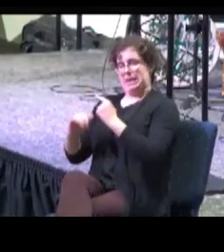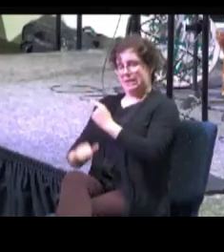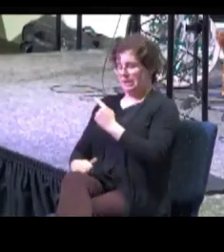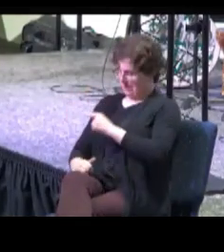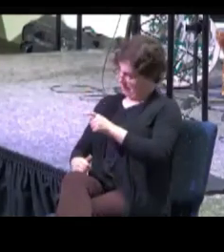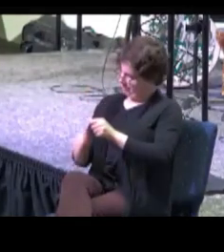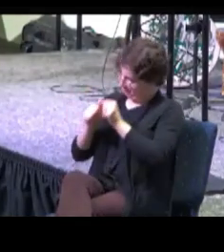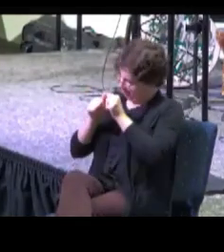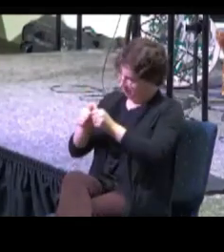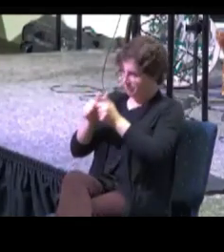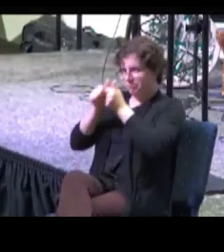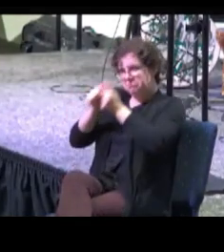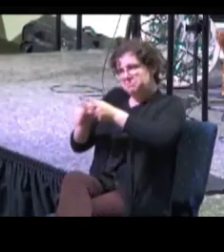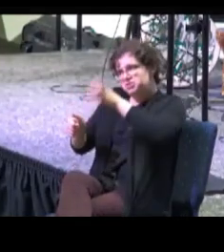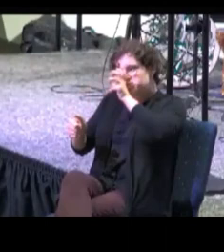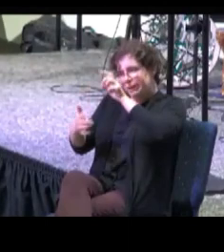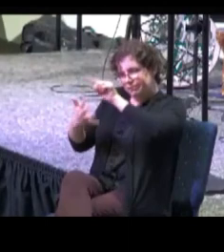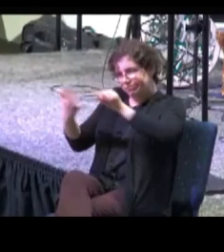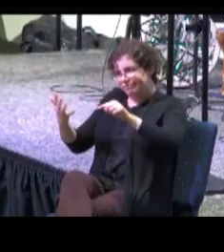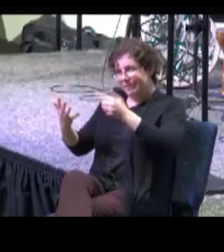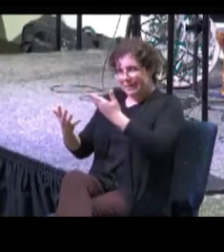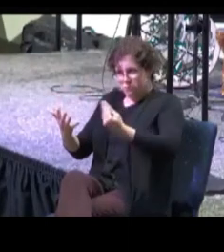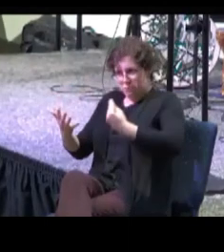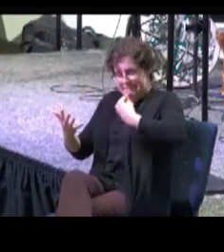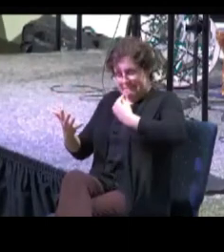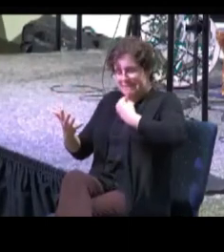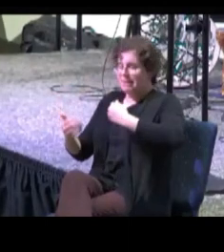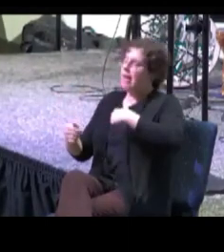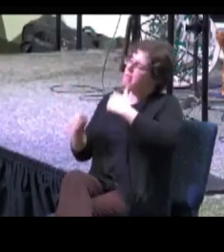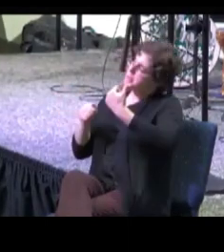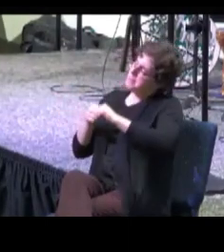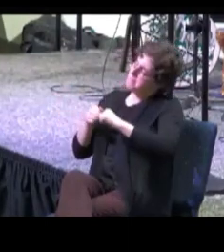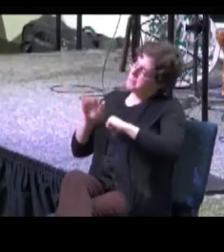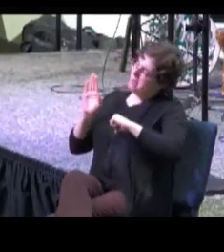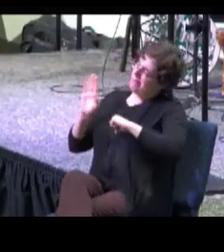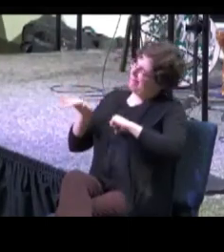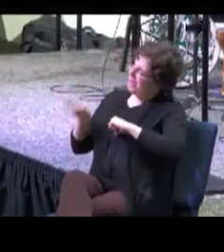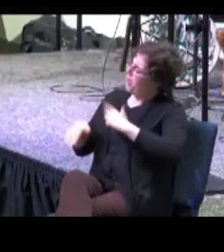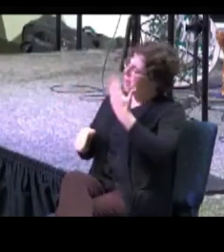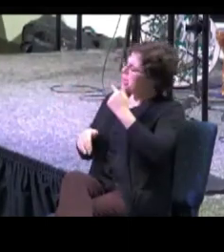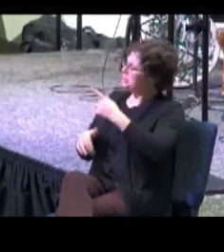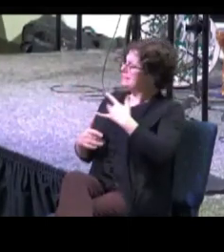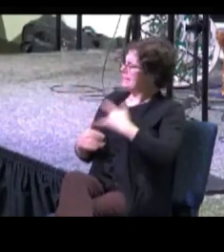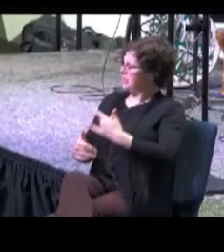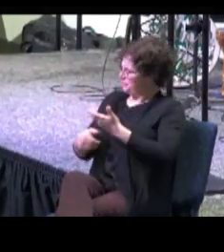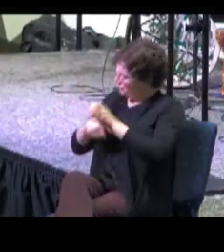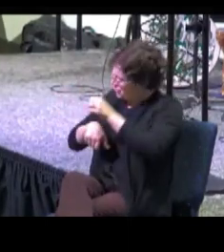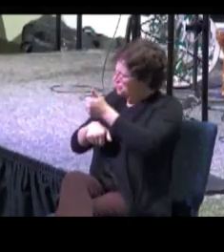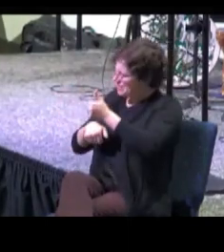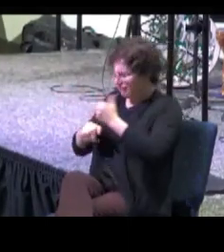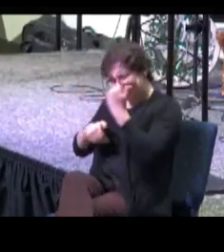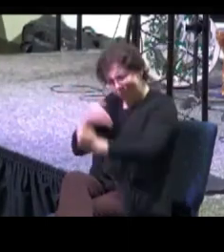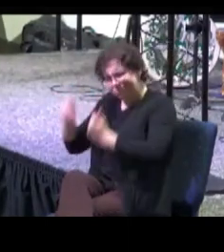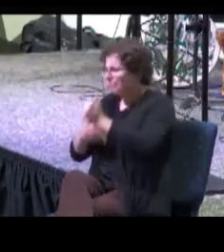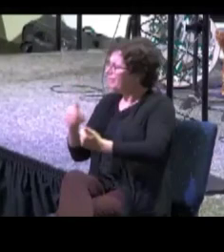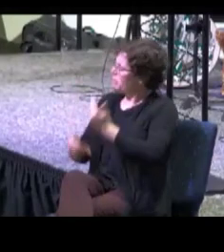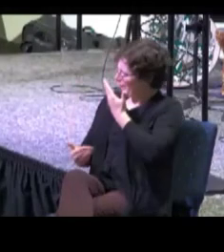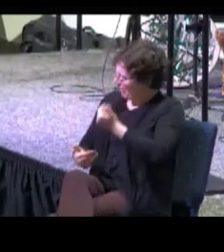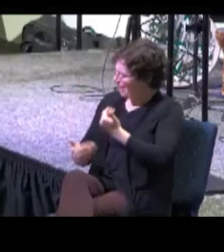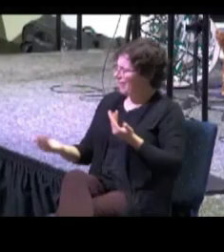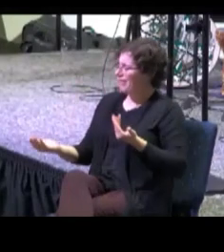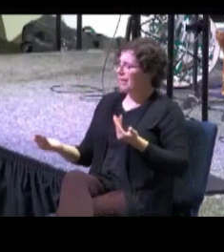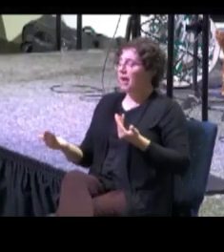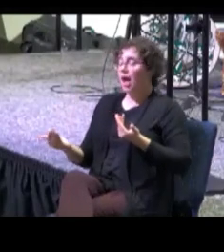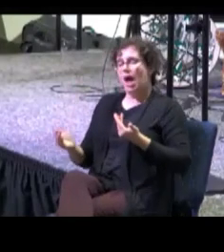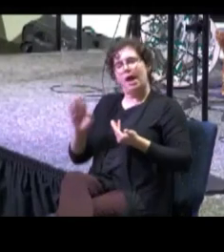diet. I remember asking him once why he pushed himself beyond his limits. He looked at me and told